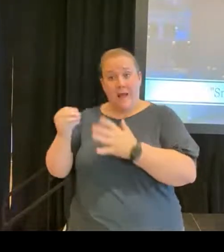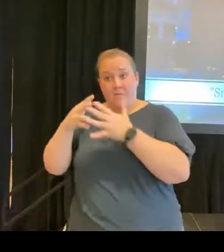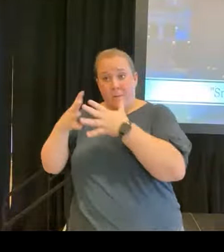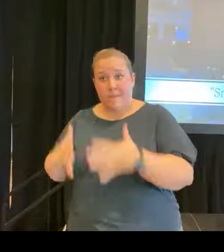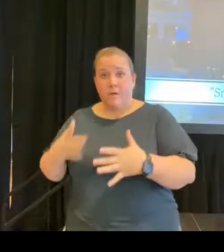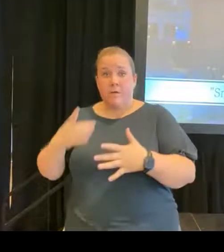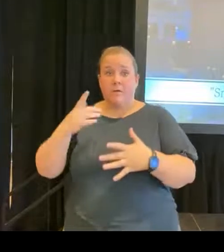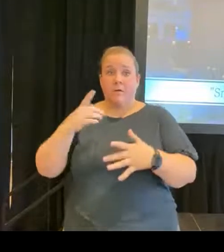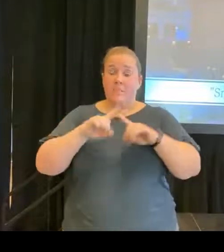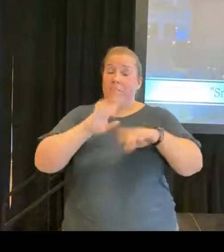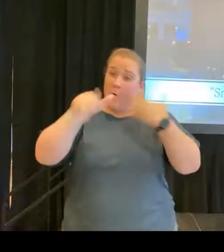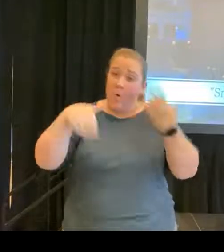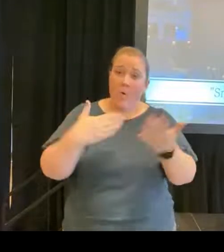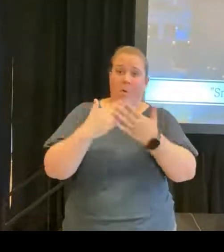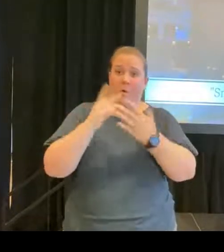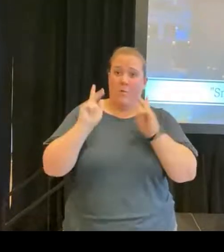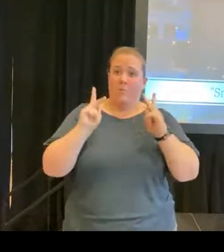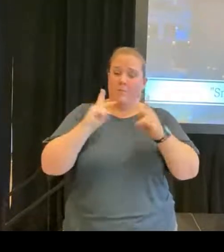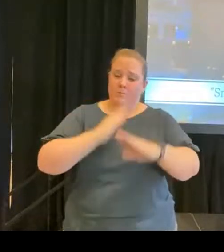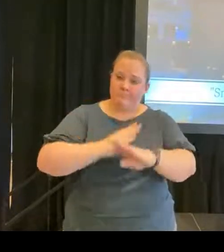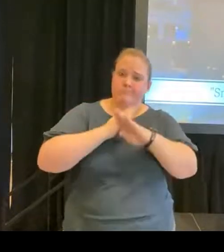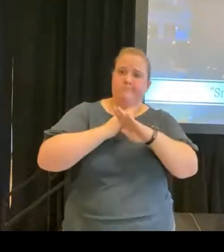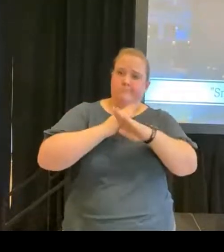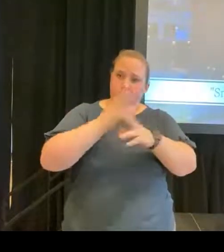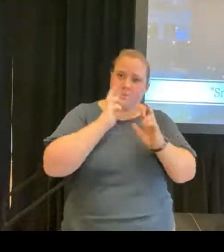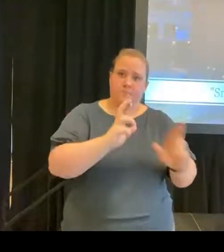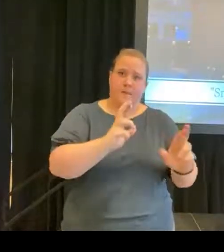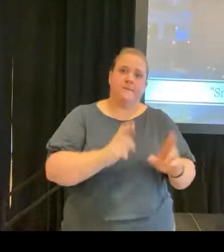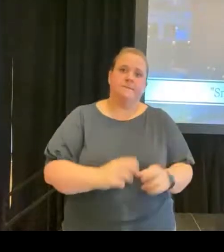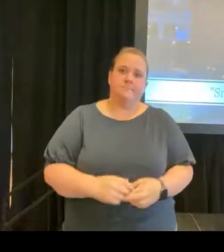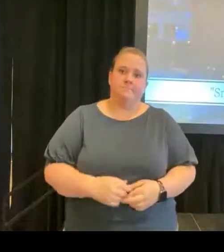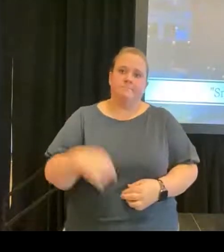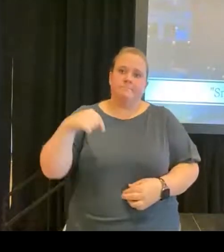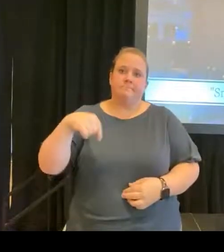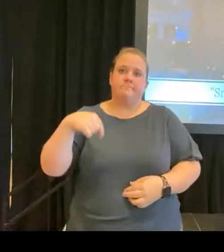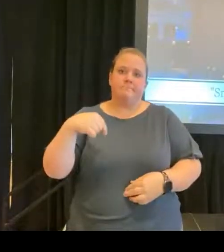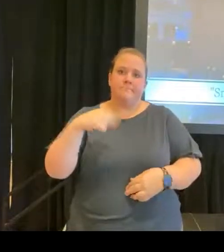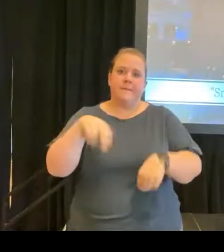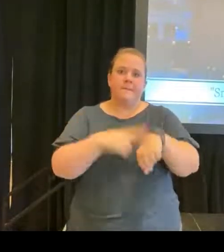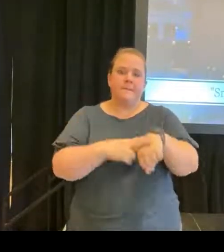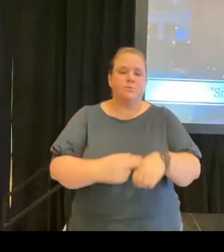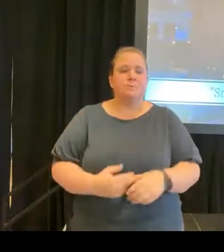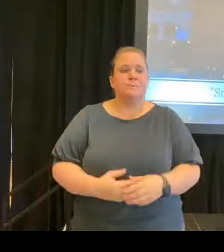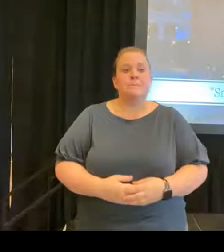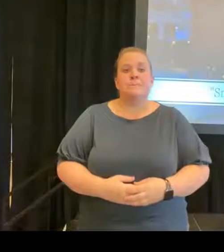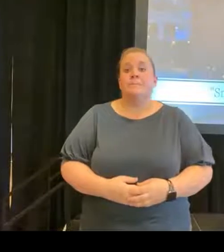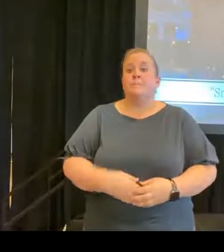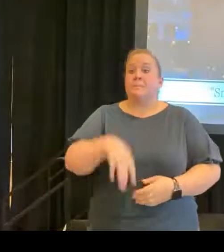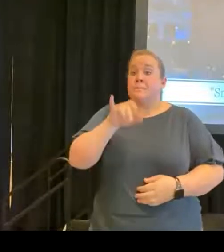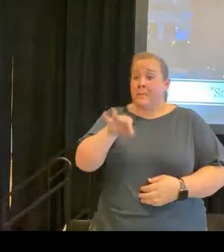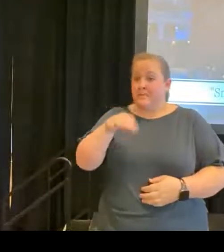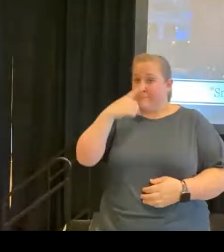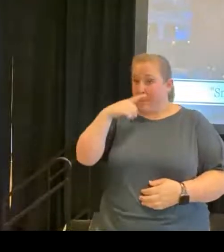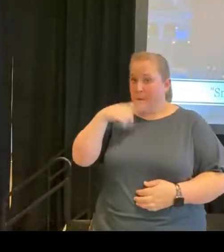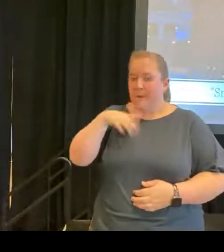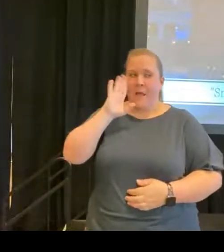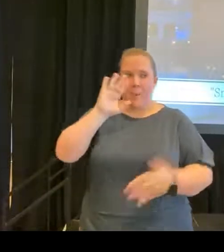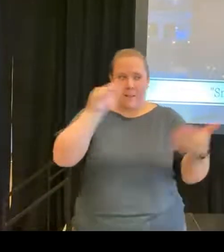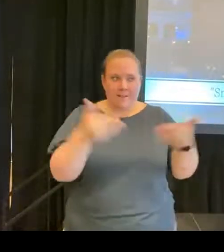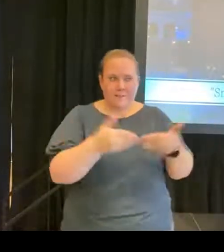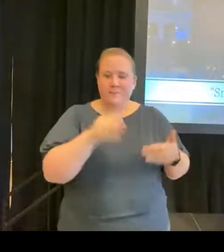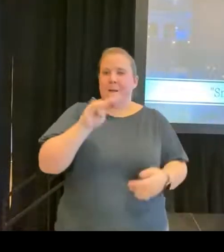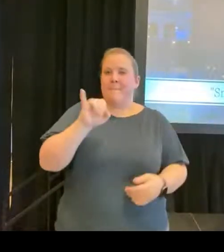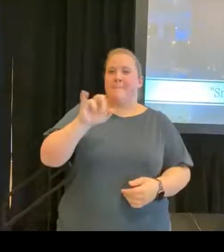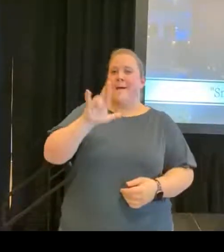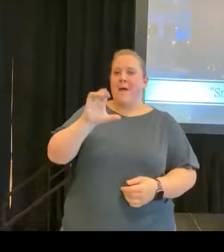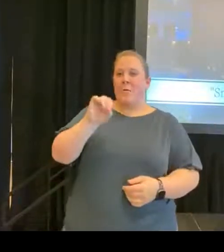of all people are protected and respected in this country. So if I can introduce